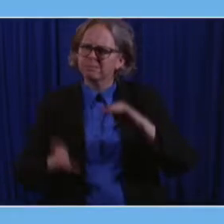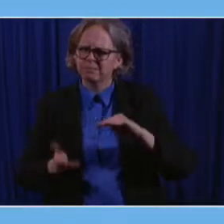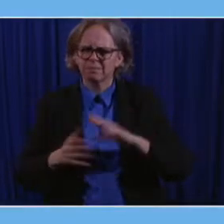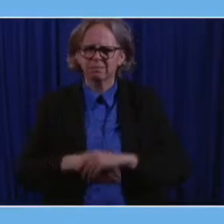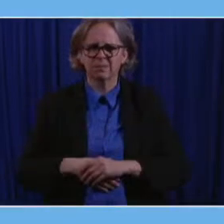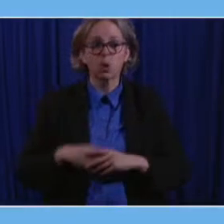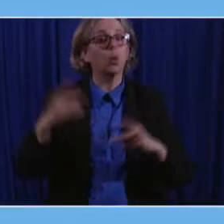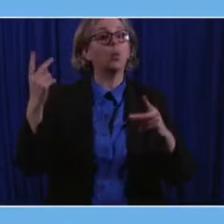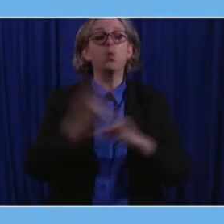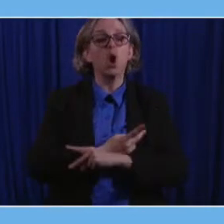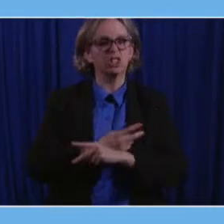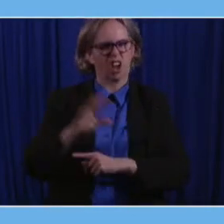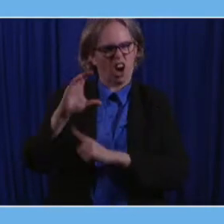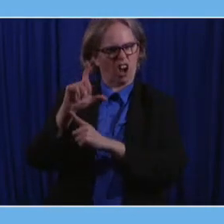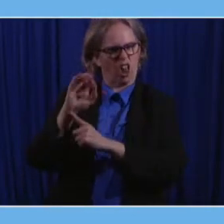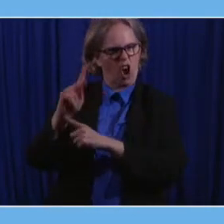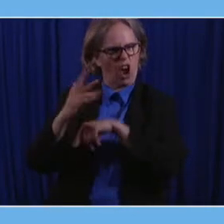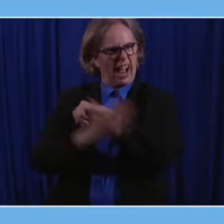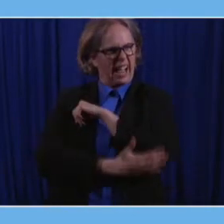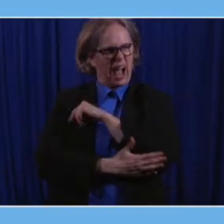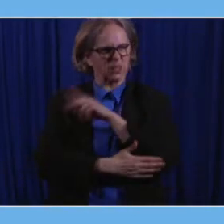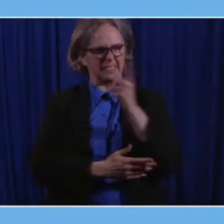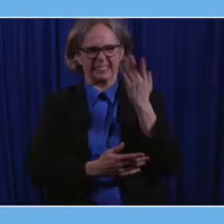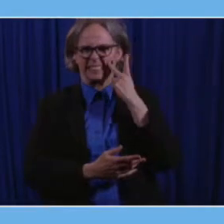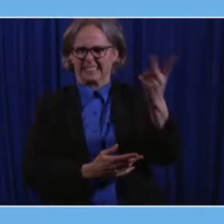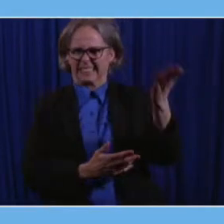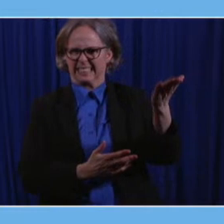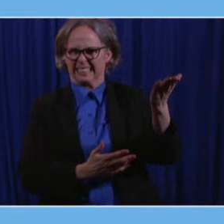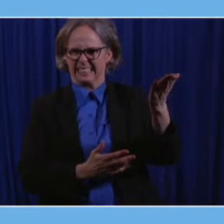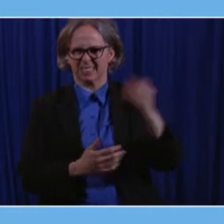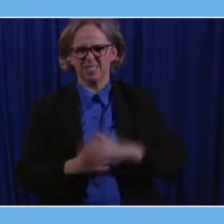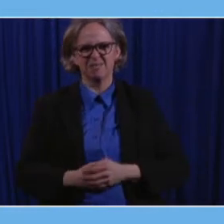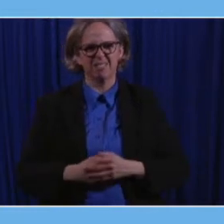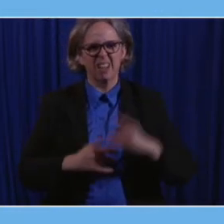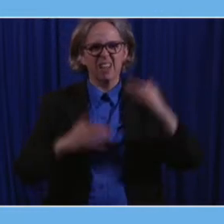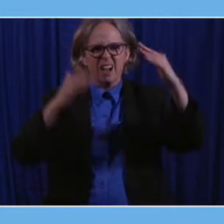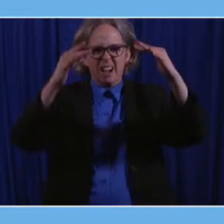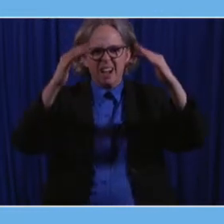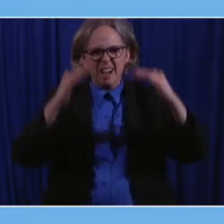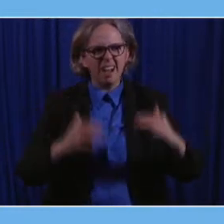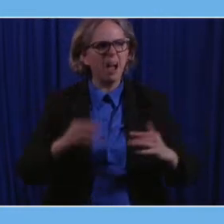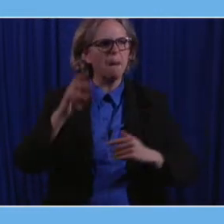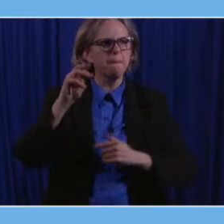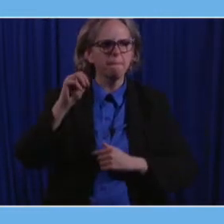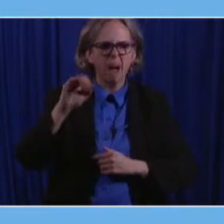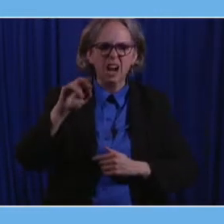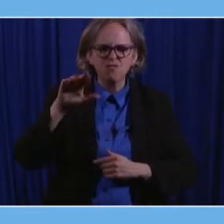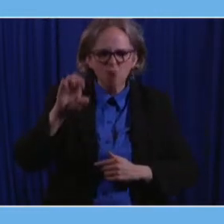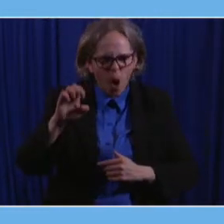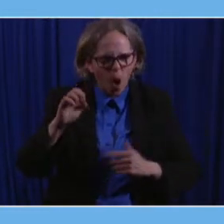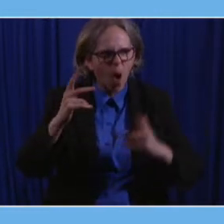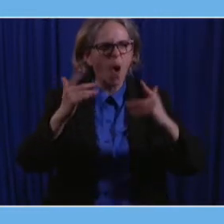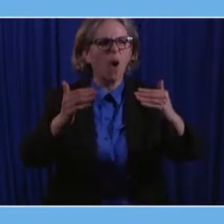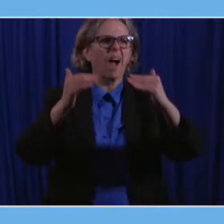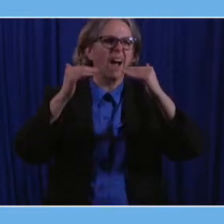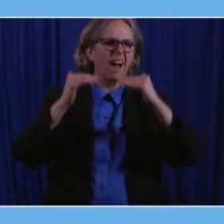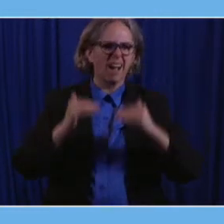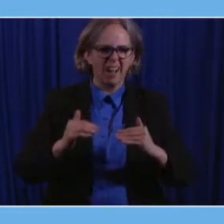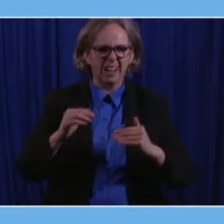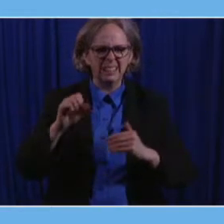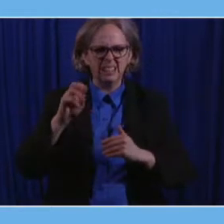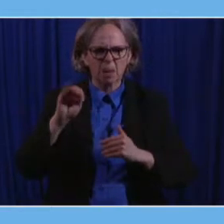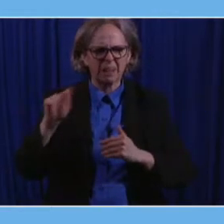Clark County leads off again, followed by Monroe County. So two counties very dissimilar, different parts of the state, but there are